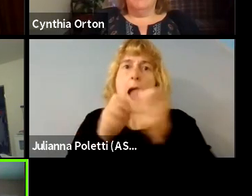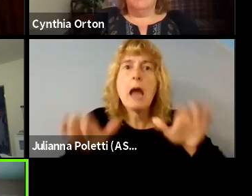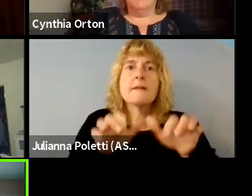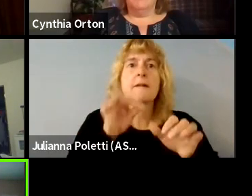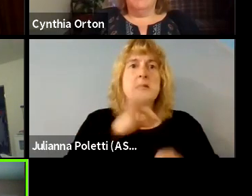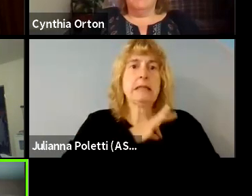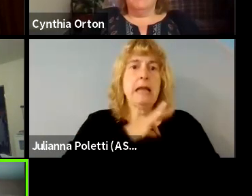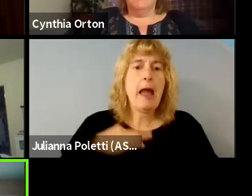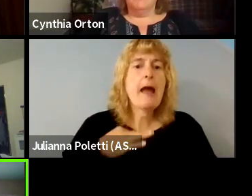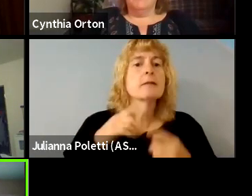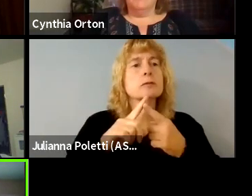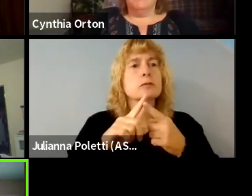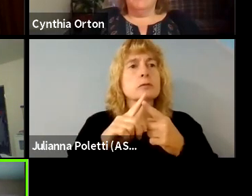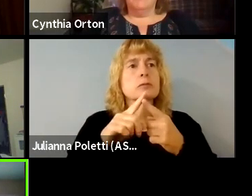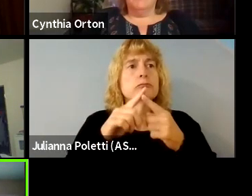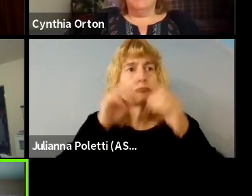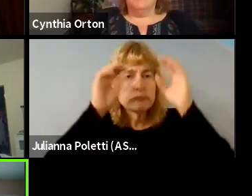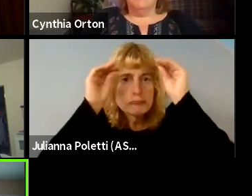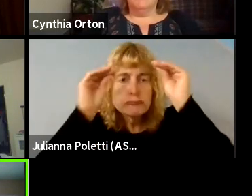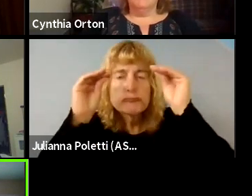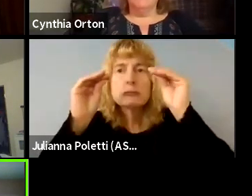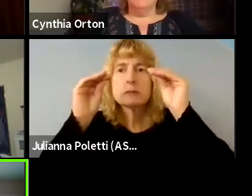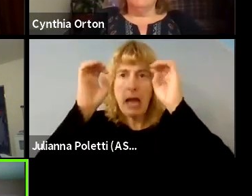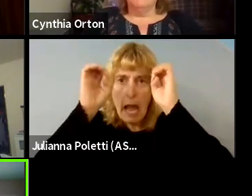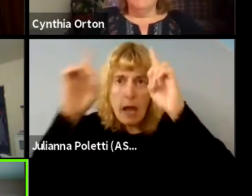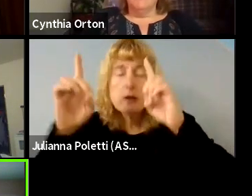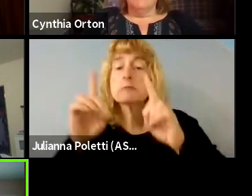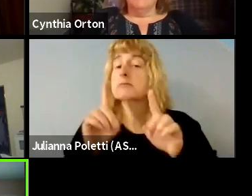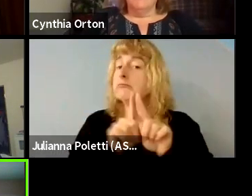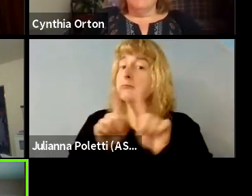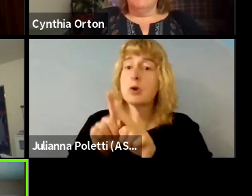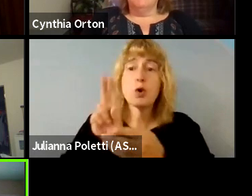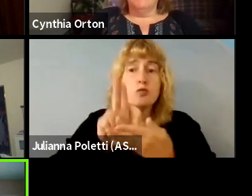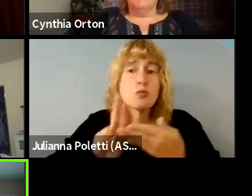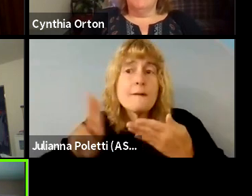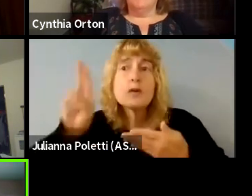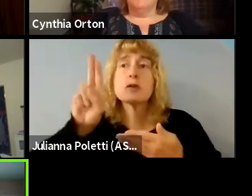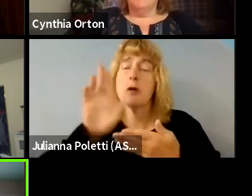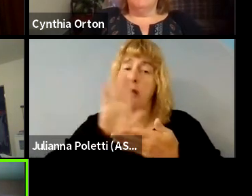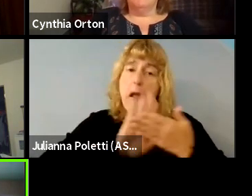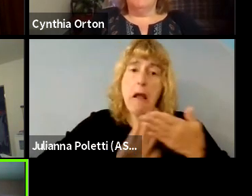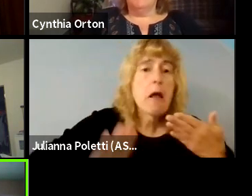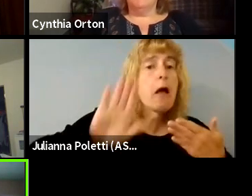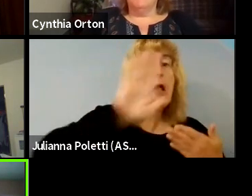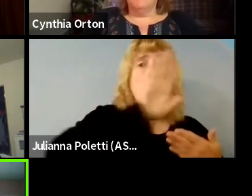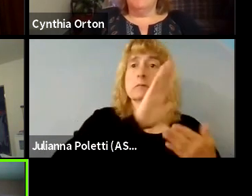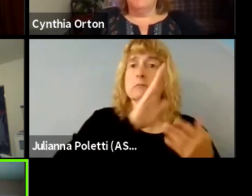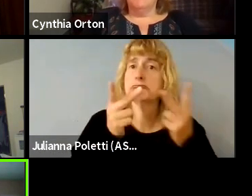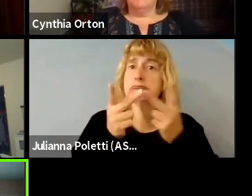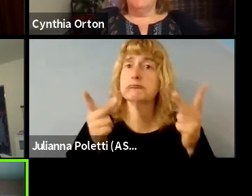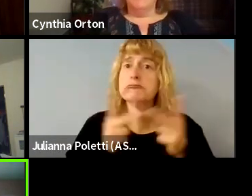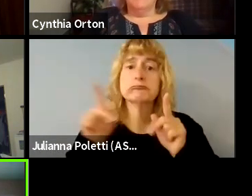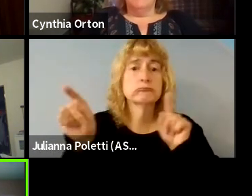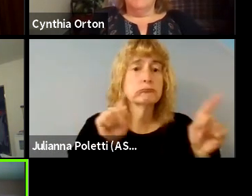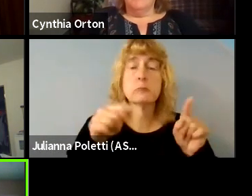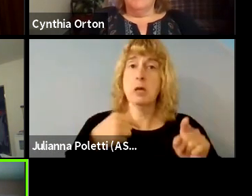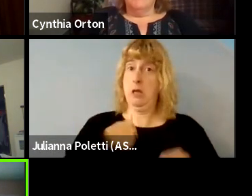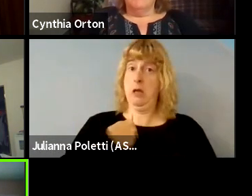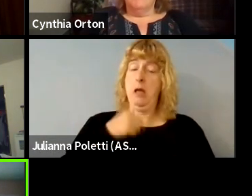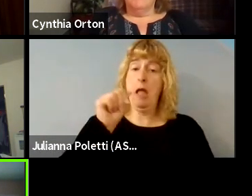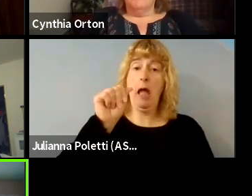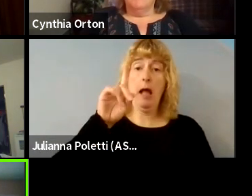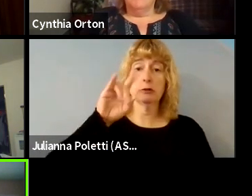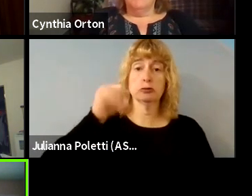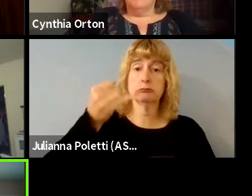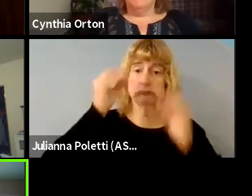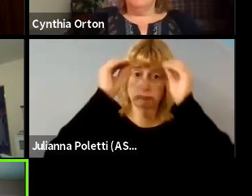and educating even in the university and college setting. I've been an adjunct